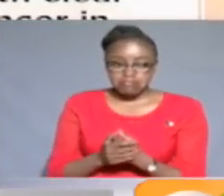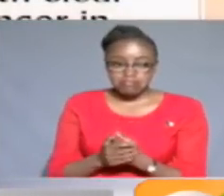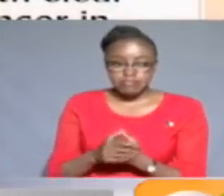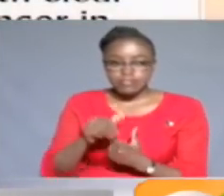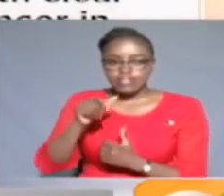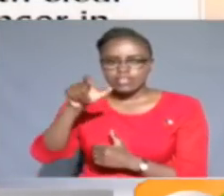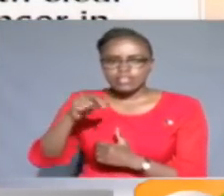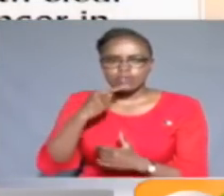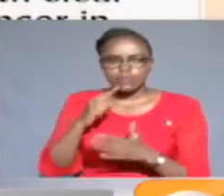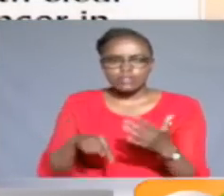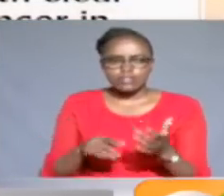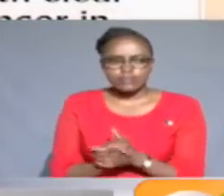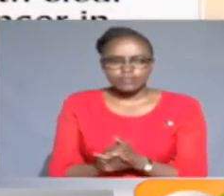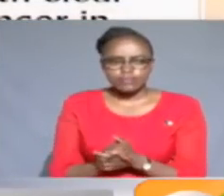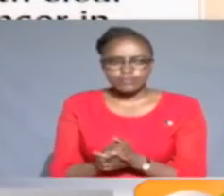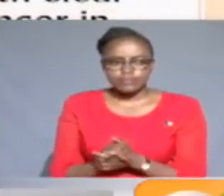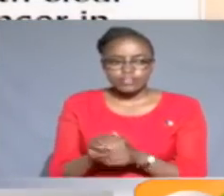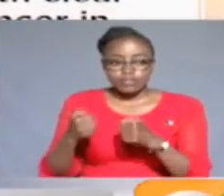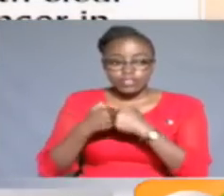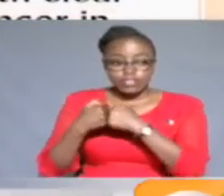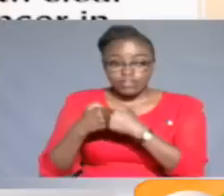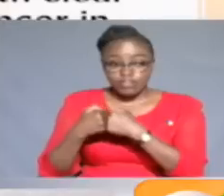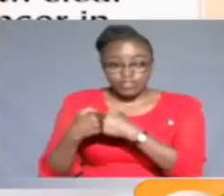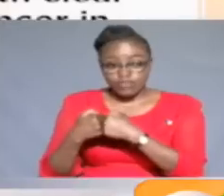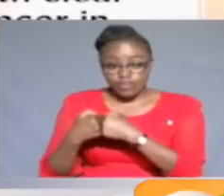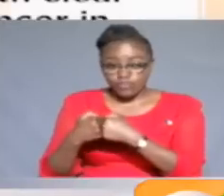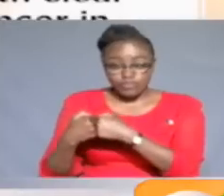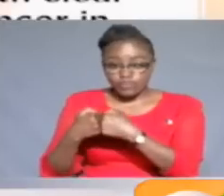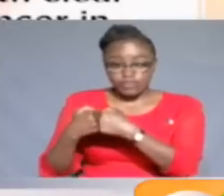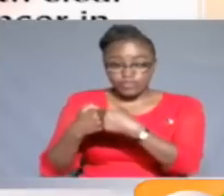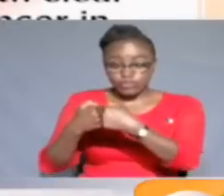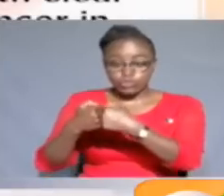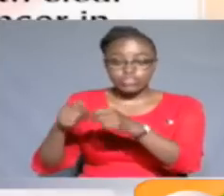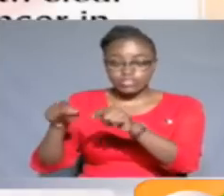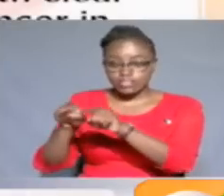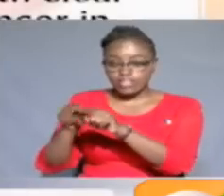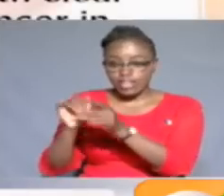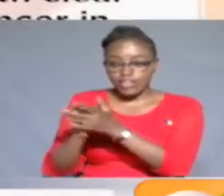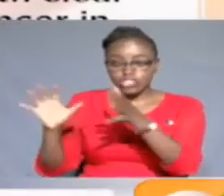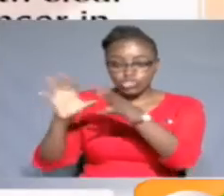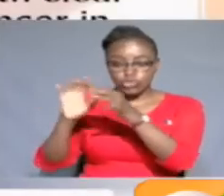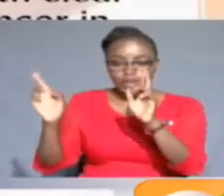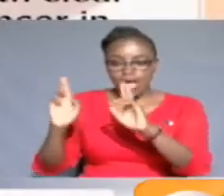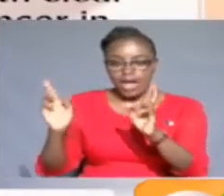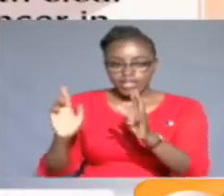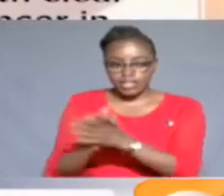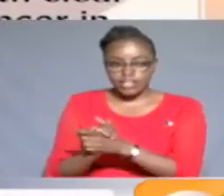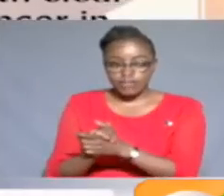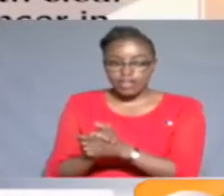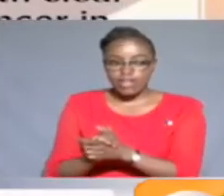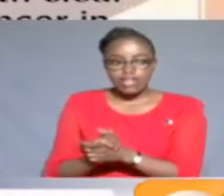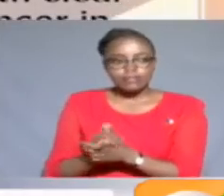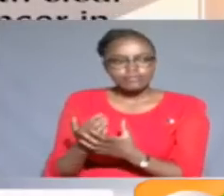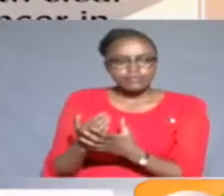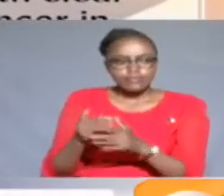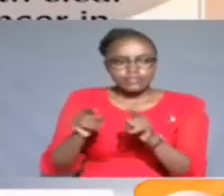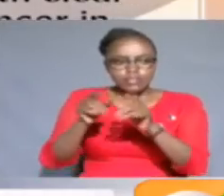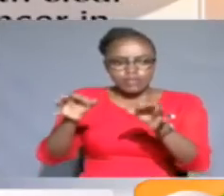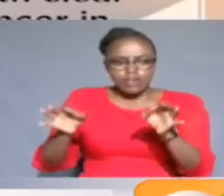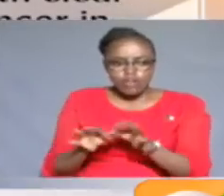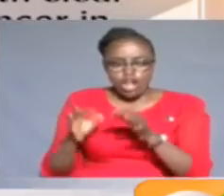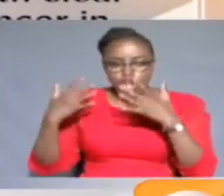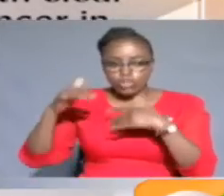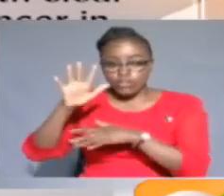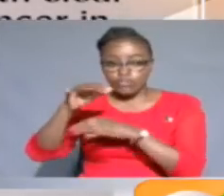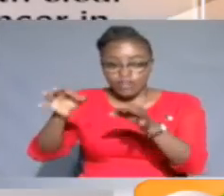Calvin Chitwa, in fact, I would challenge that person to start that. I will all join in. Absolutely. Calvin Chitwa in Eldoret. As a family, we